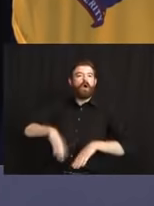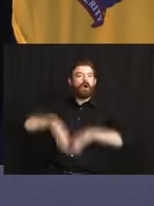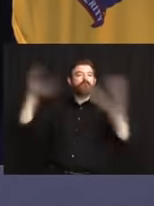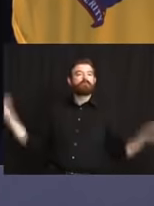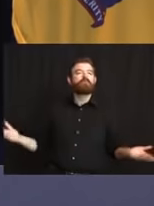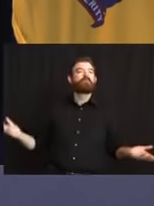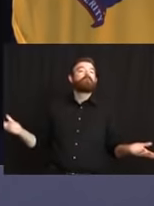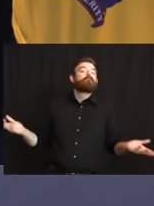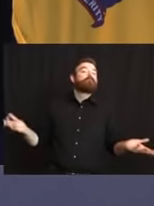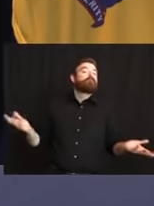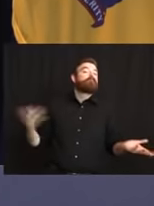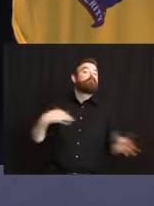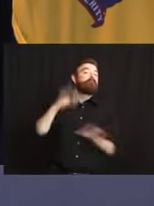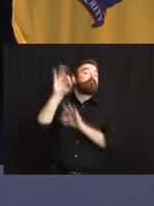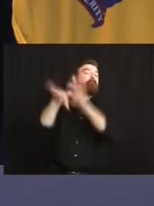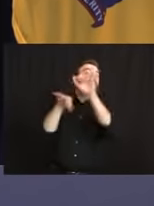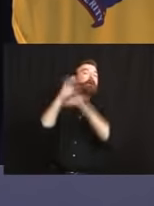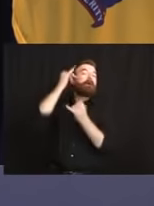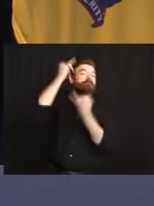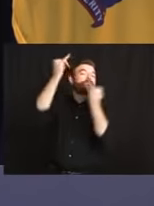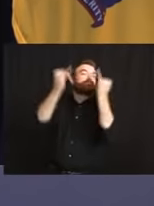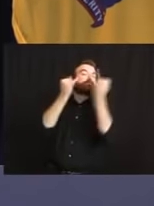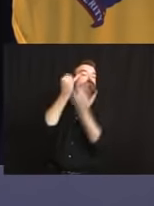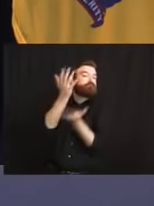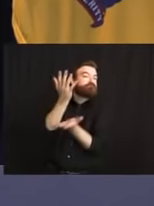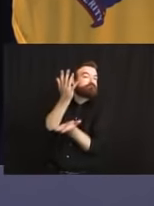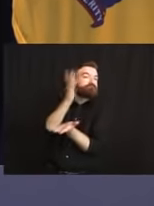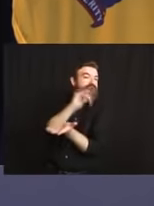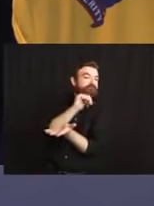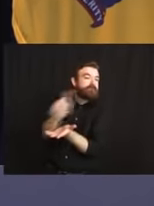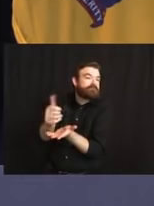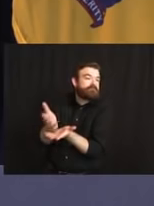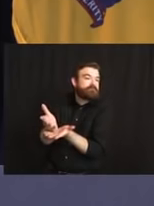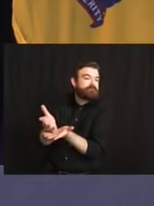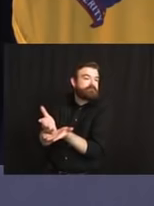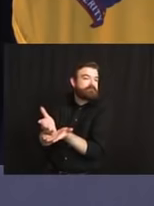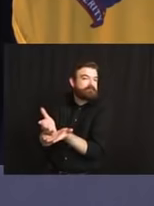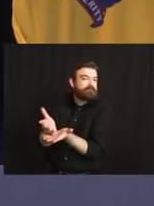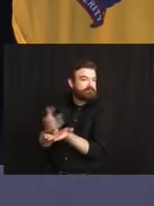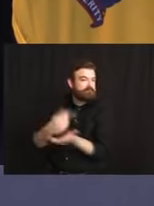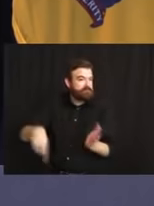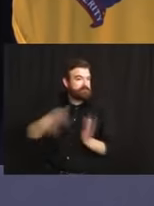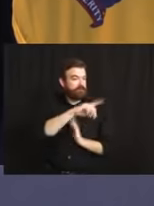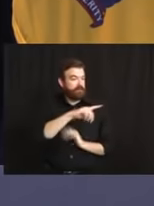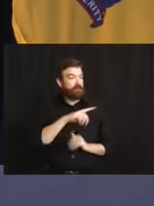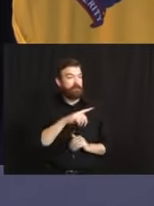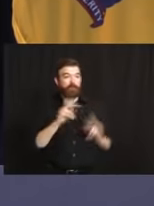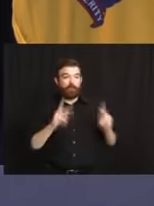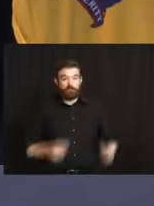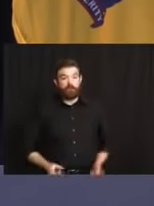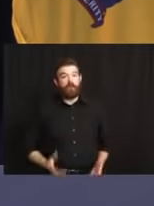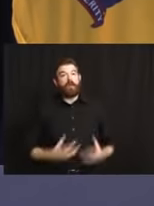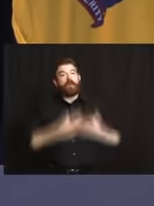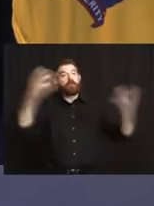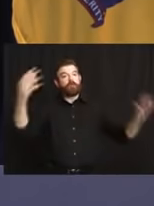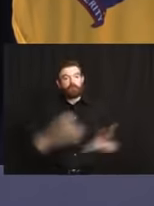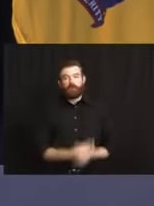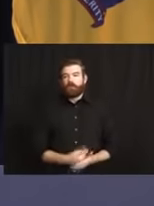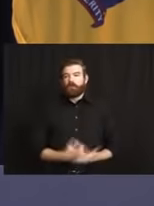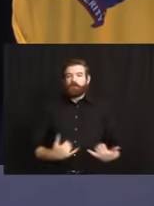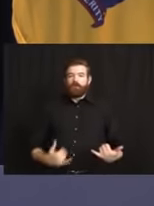consider, and also would there be any help from the state for people who are facing these extremely difficult situations? Yep.